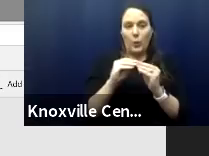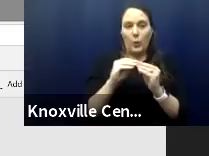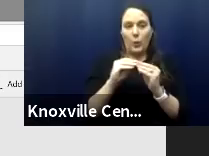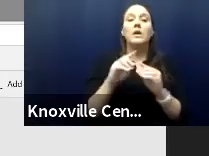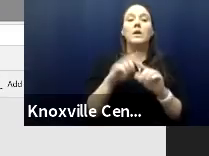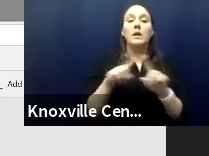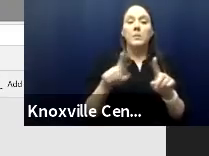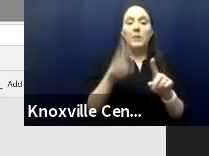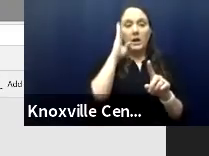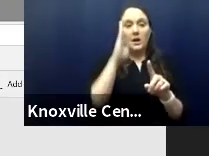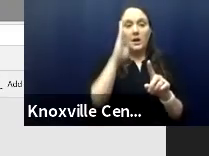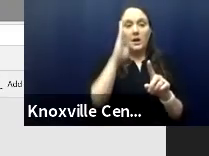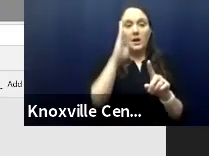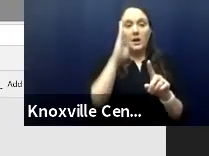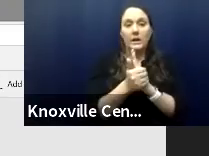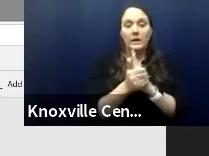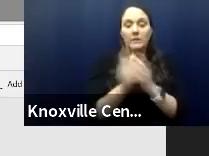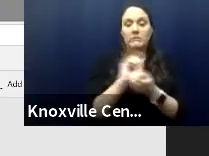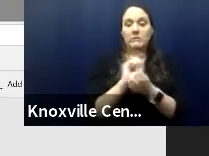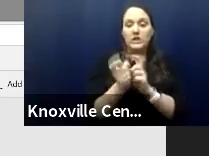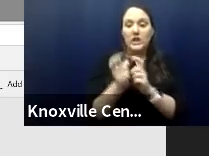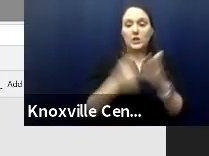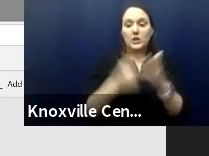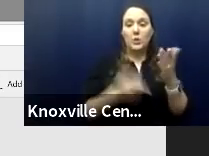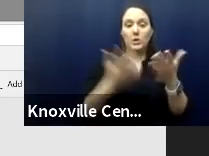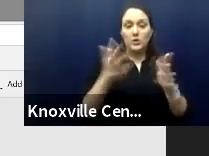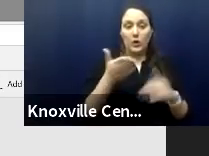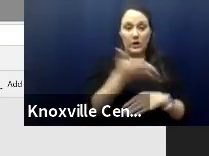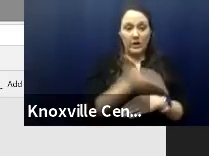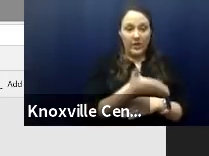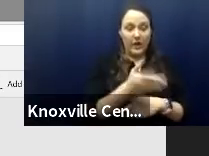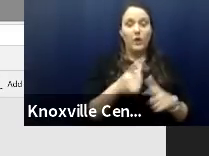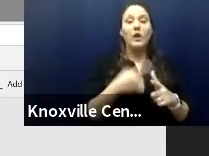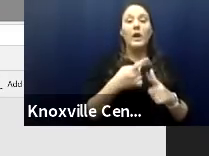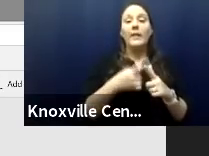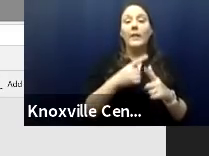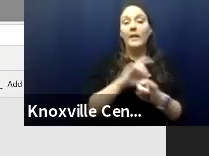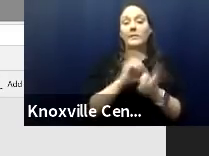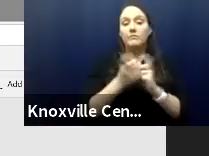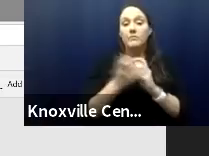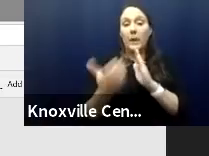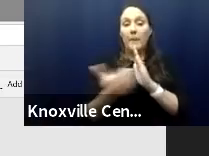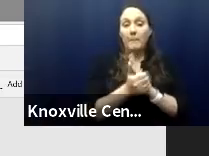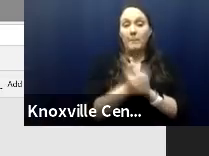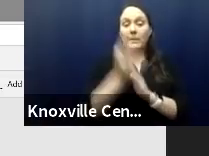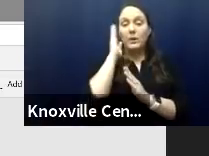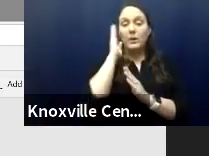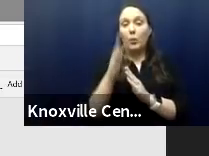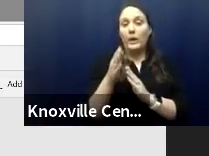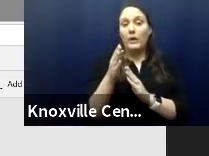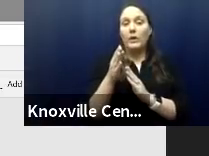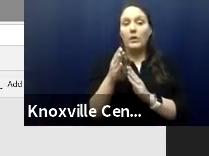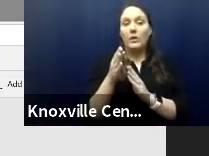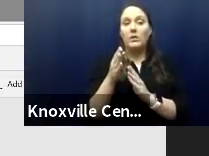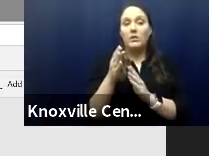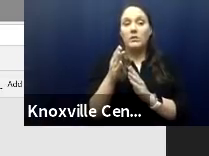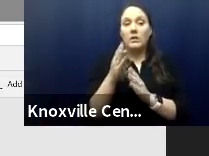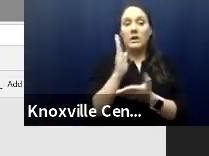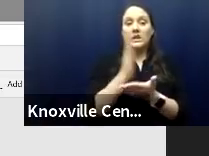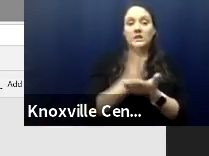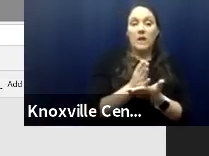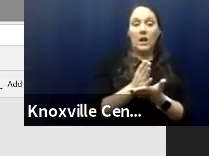amending what already is, and the amendment will take care of enacting the new